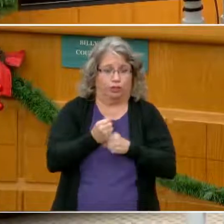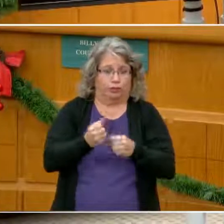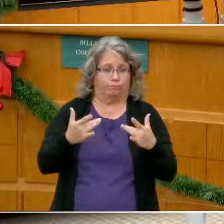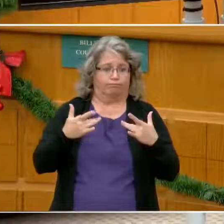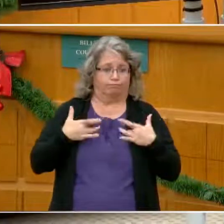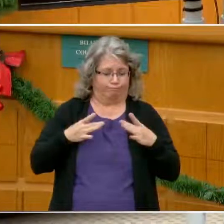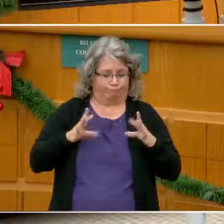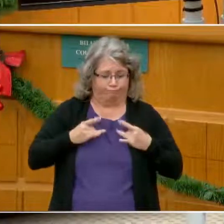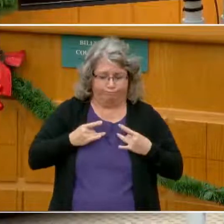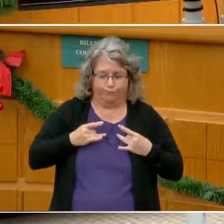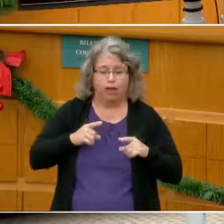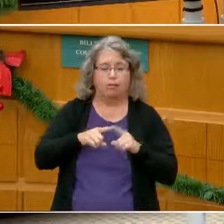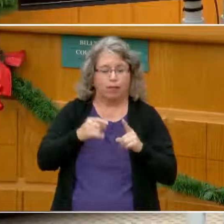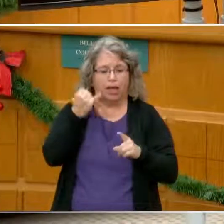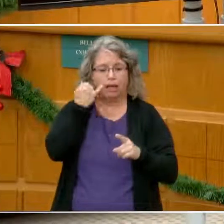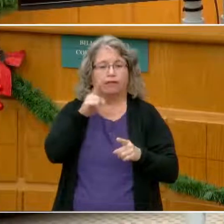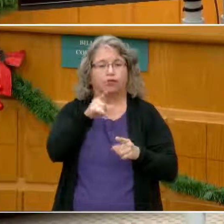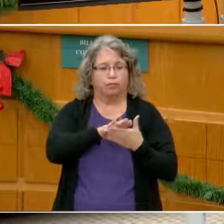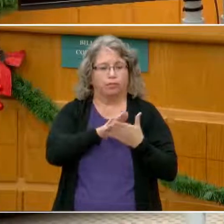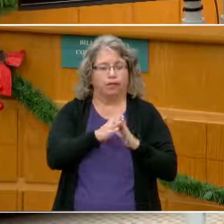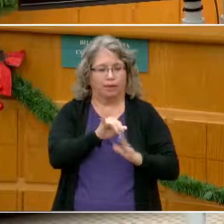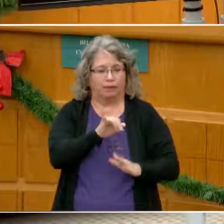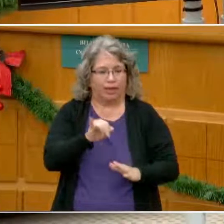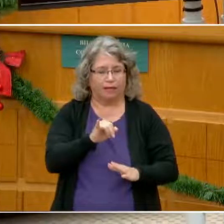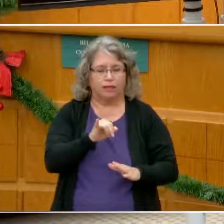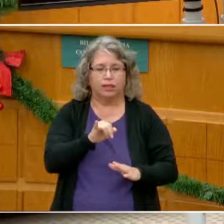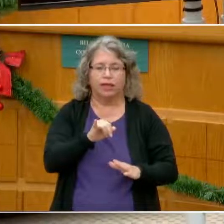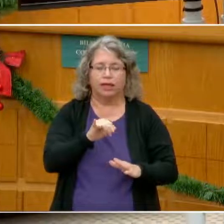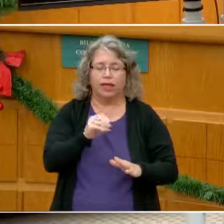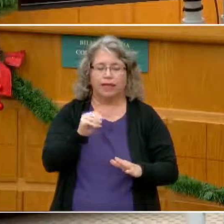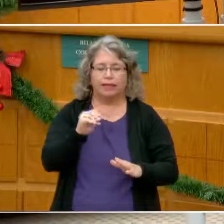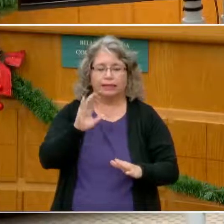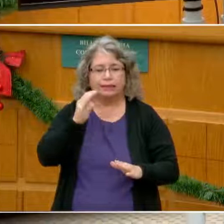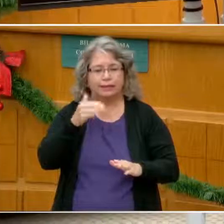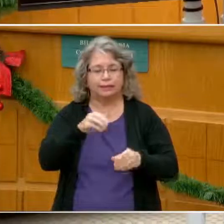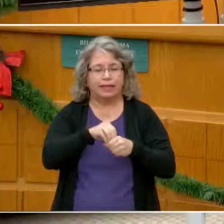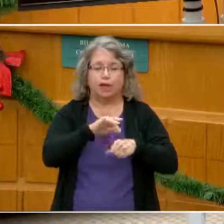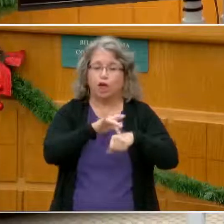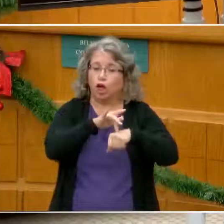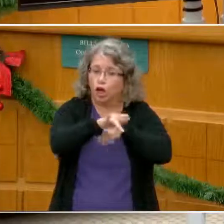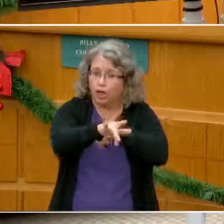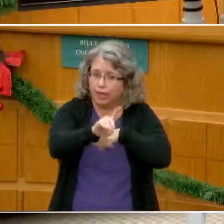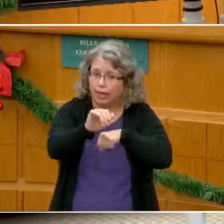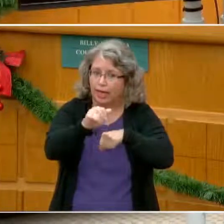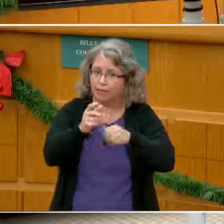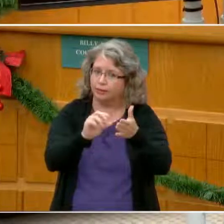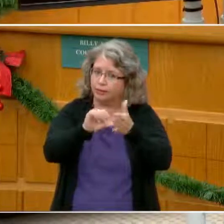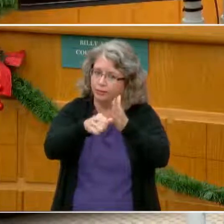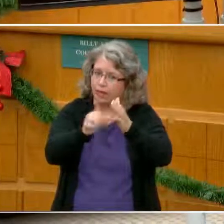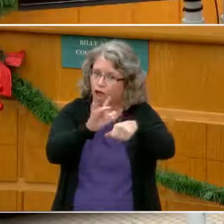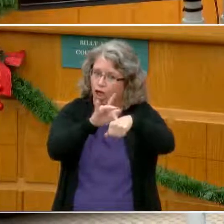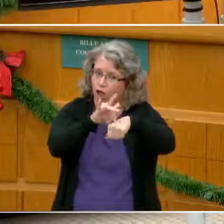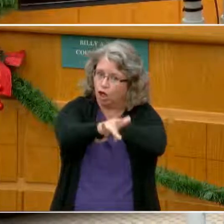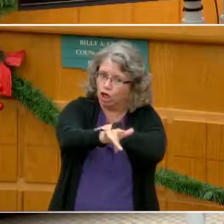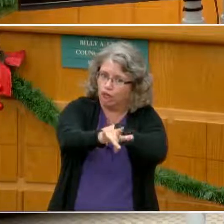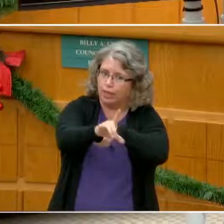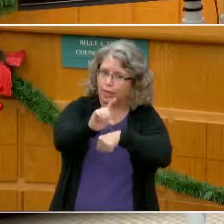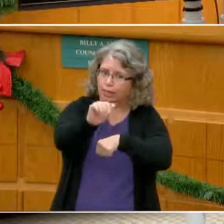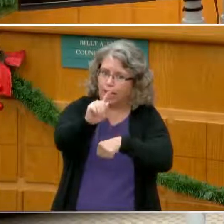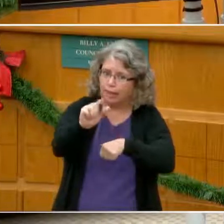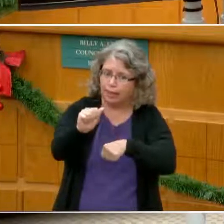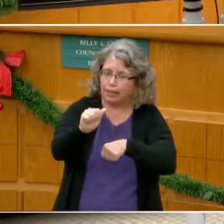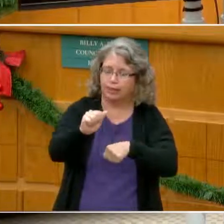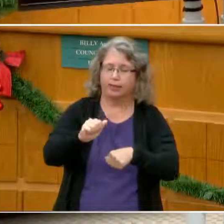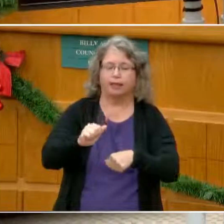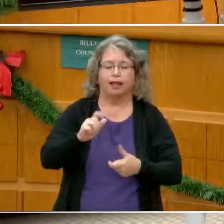however, it appears from the early data, and I want to emphasize that word early data, that you are less likely to need to go to the hospital. That's